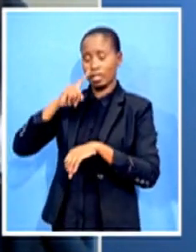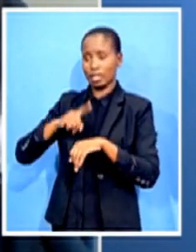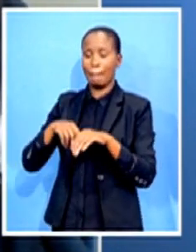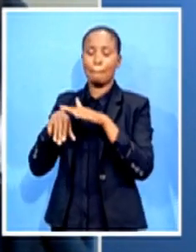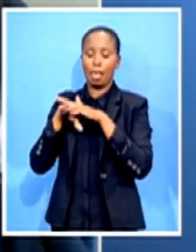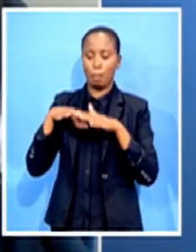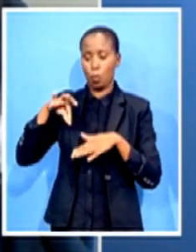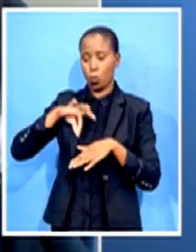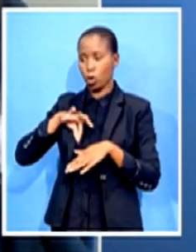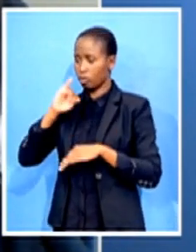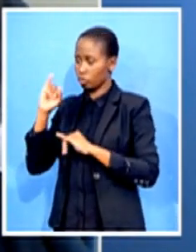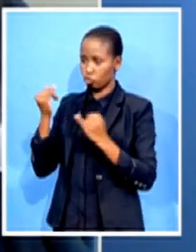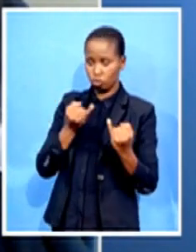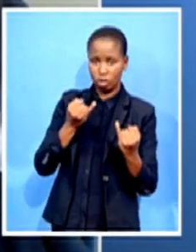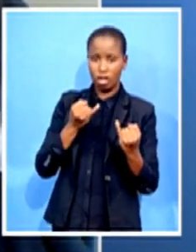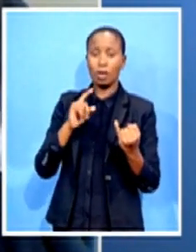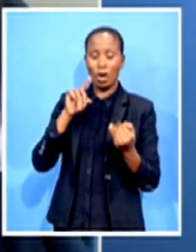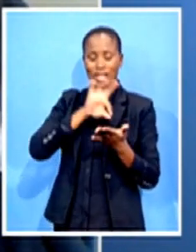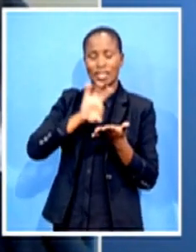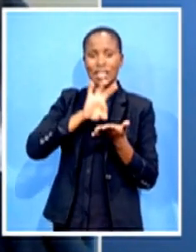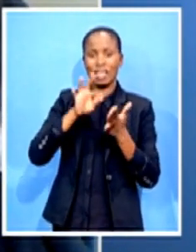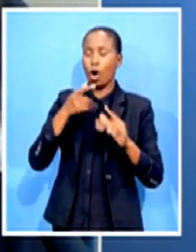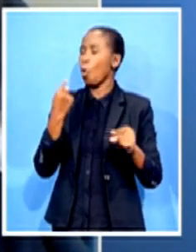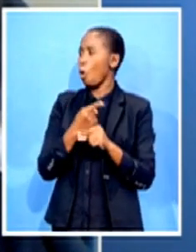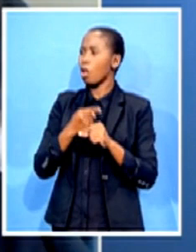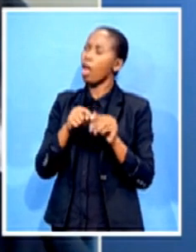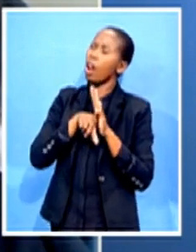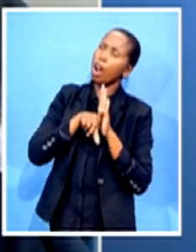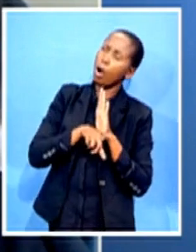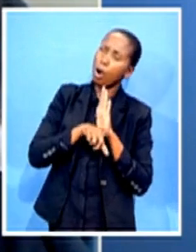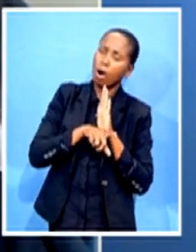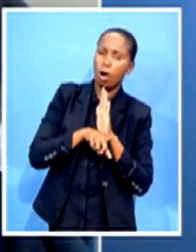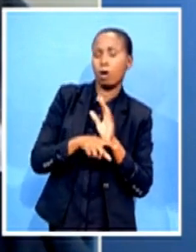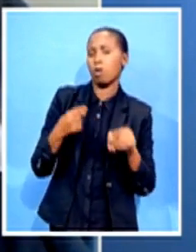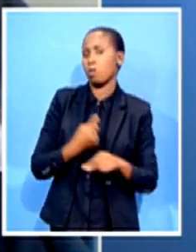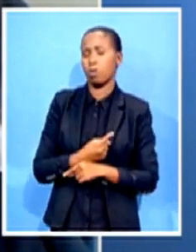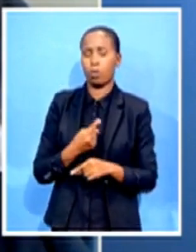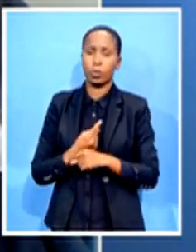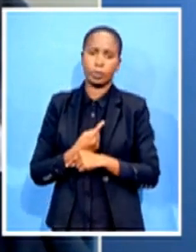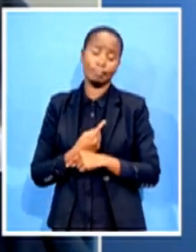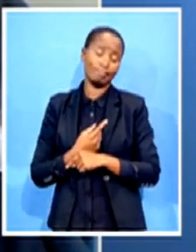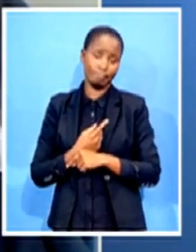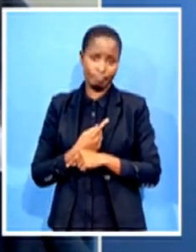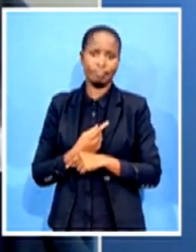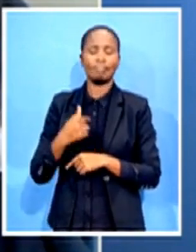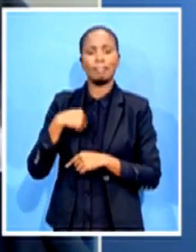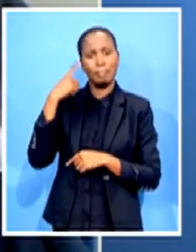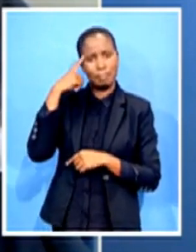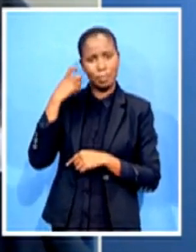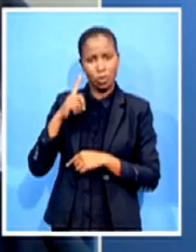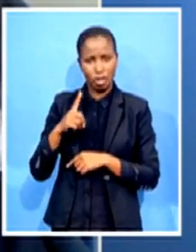the minimum wage. An issue that I believe that the South African Domestic Workers